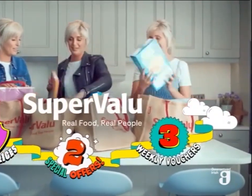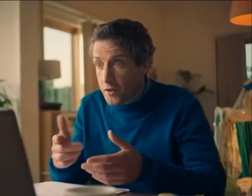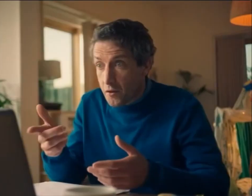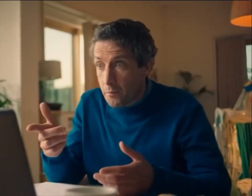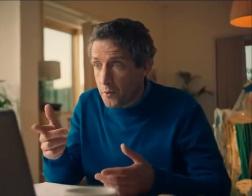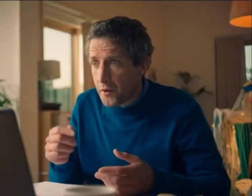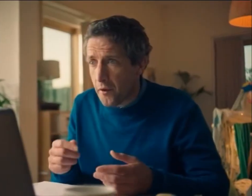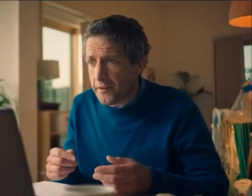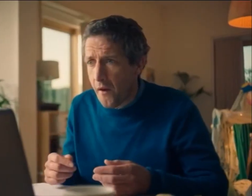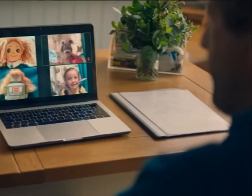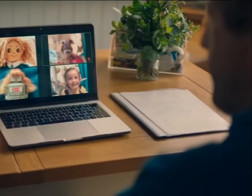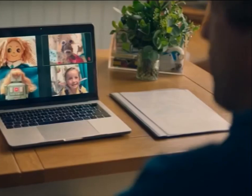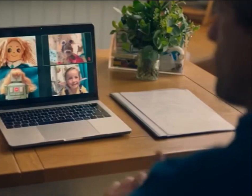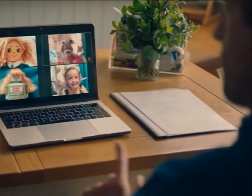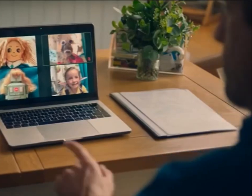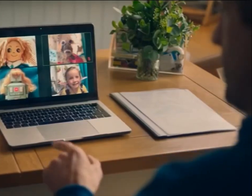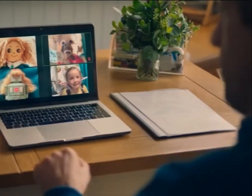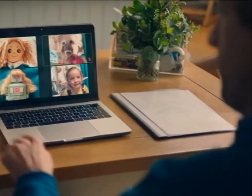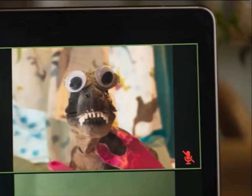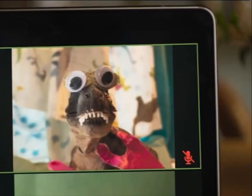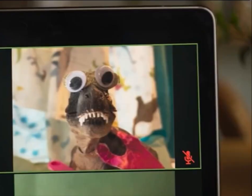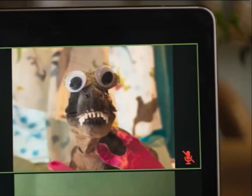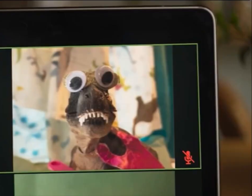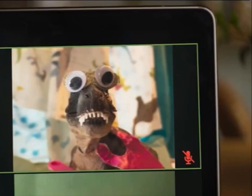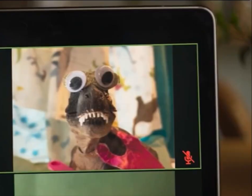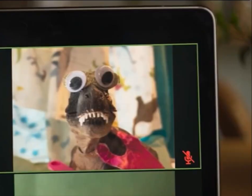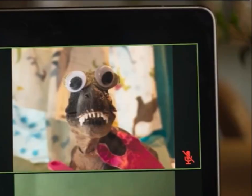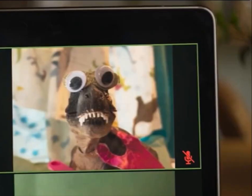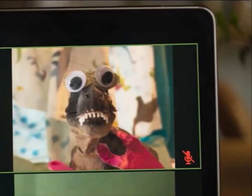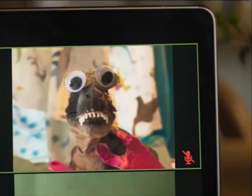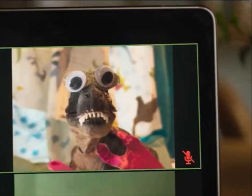Value. You're on mute there, Rex. I'll just have a bicky while you sort that out.